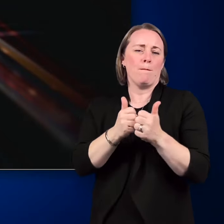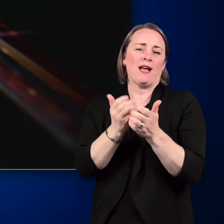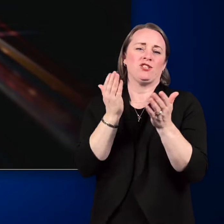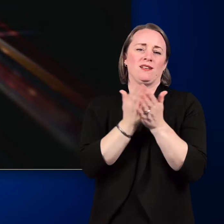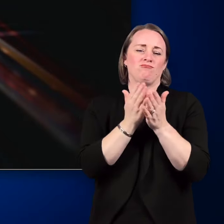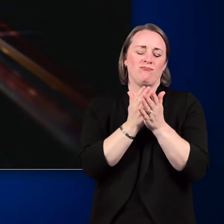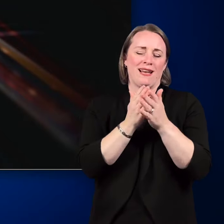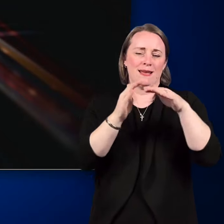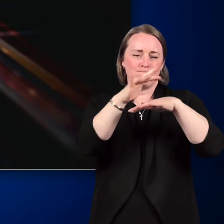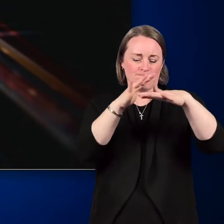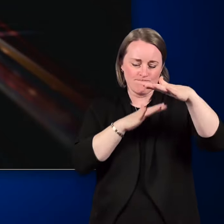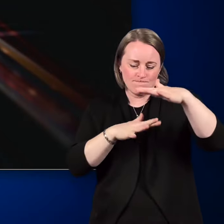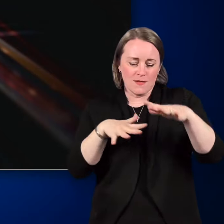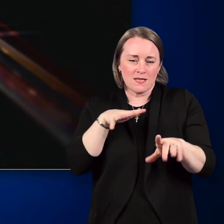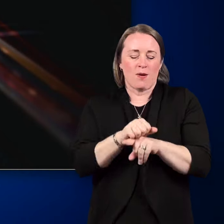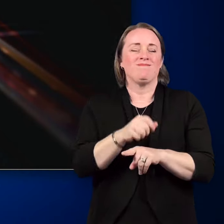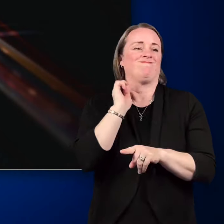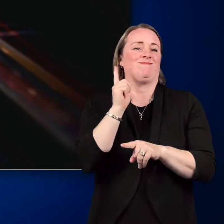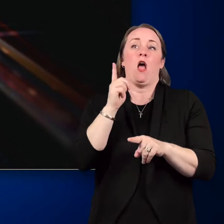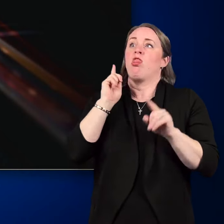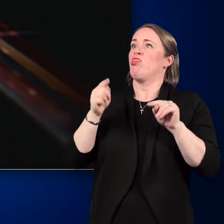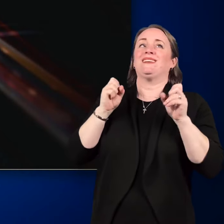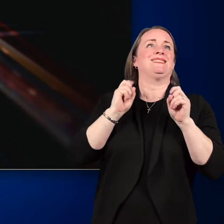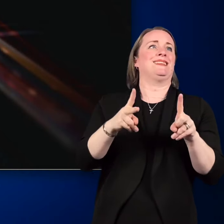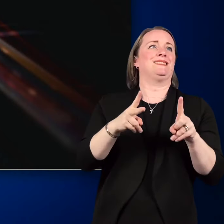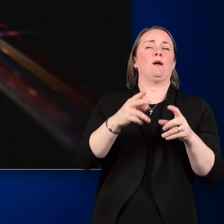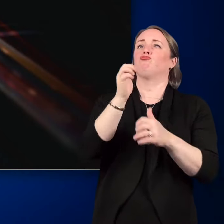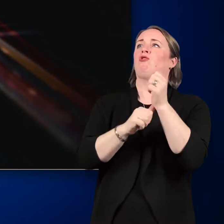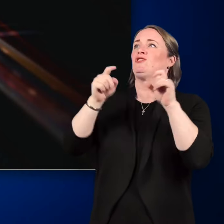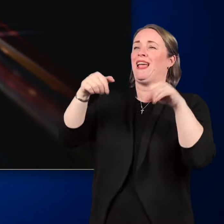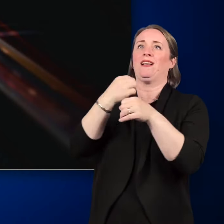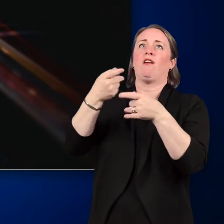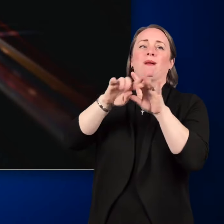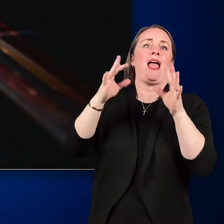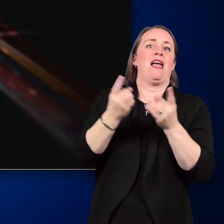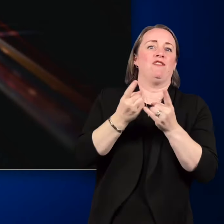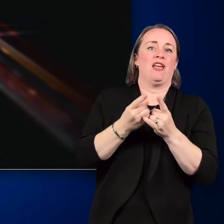an edifice which produces beggars needs restructuring.